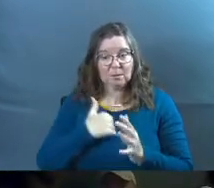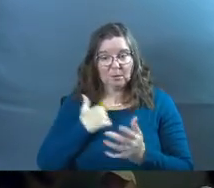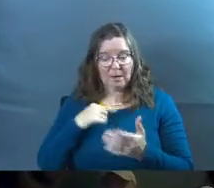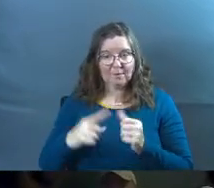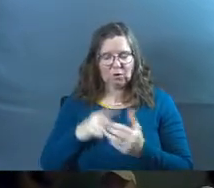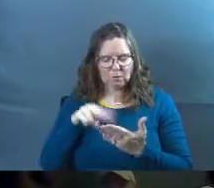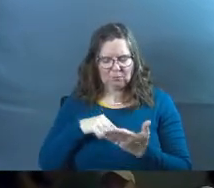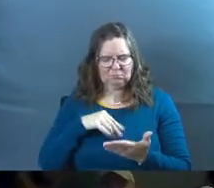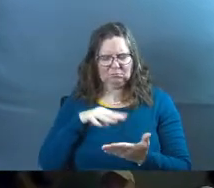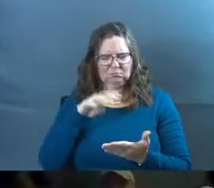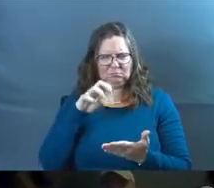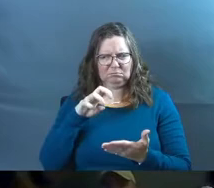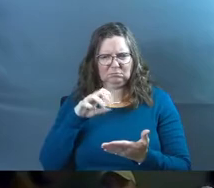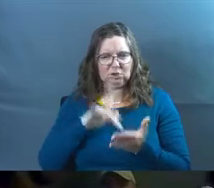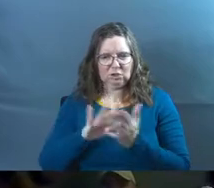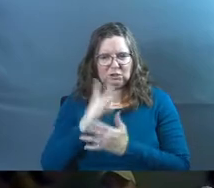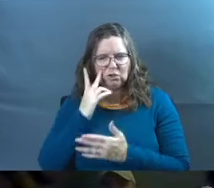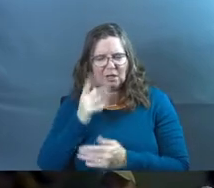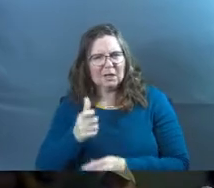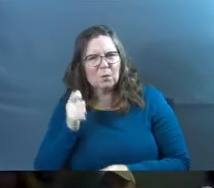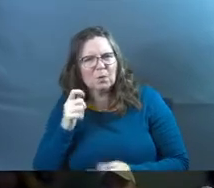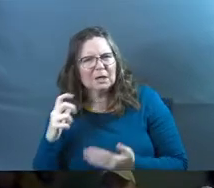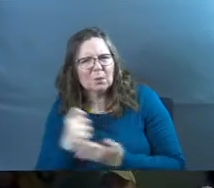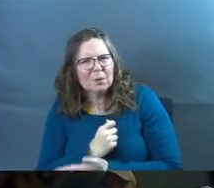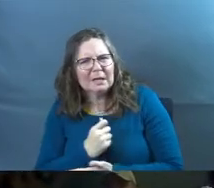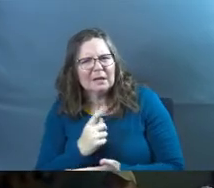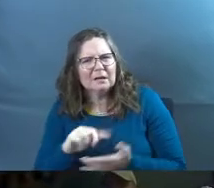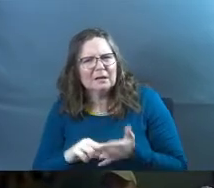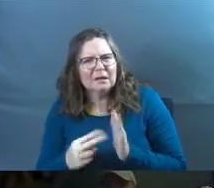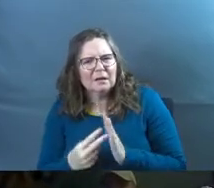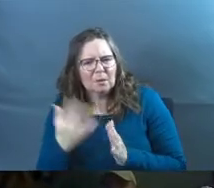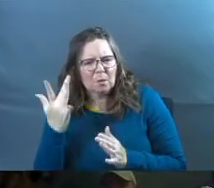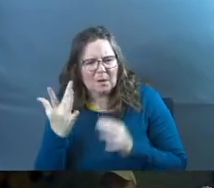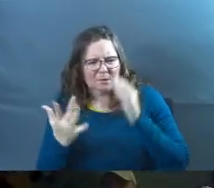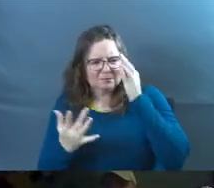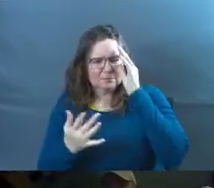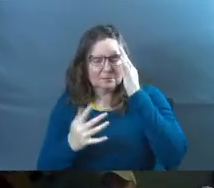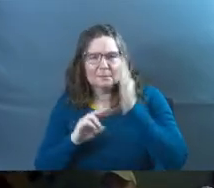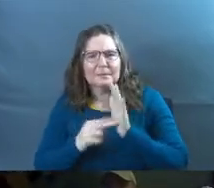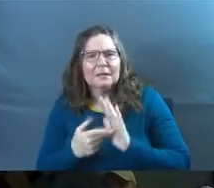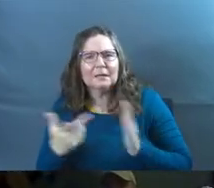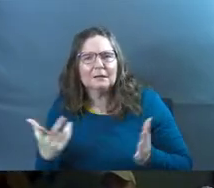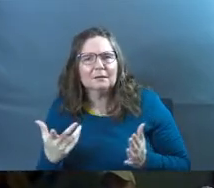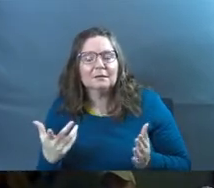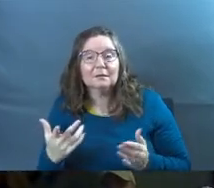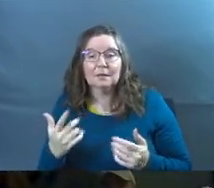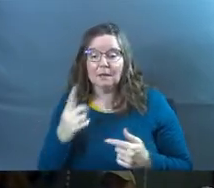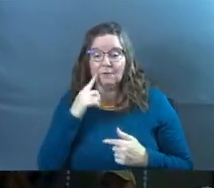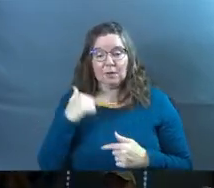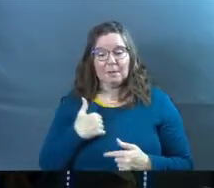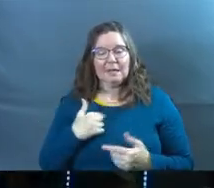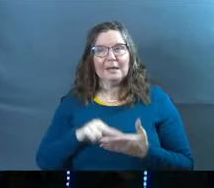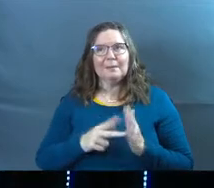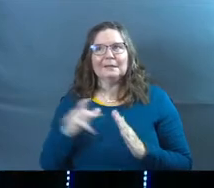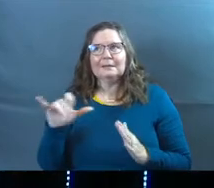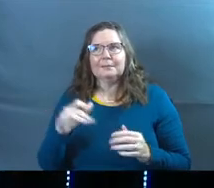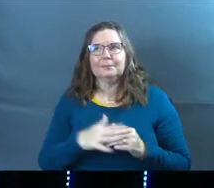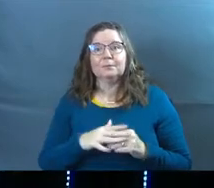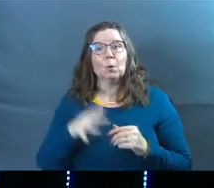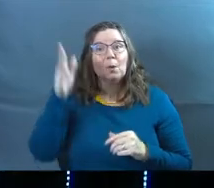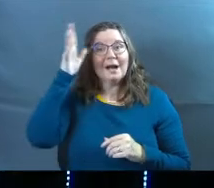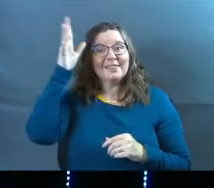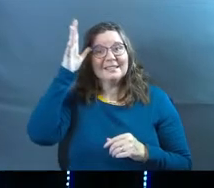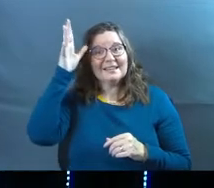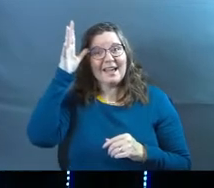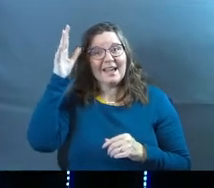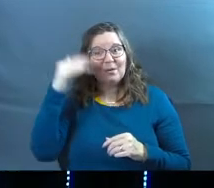first read it. Jesus saw he wouldn't win. What in the world does that mean? To me, this is like when the dad